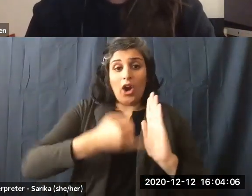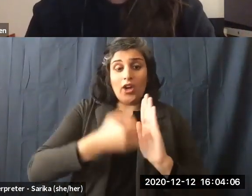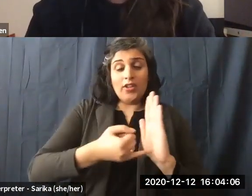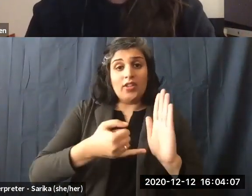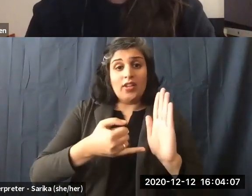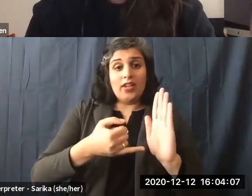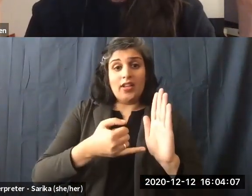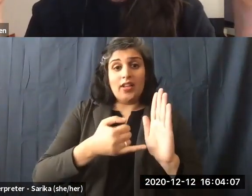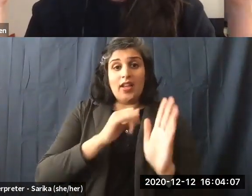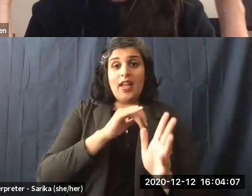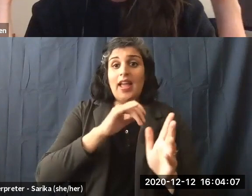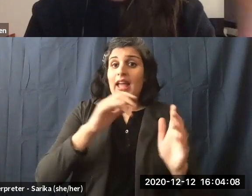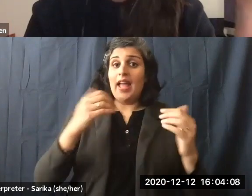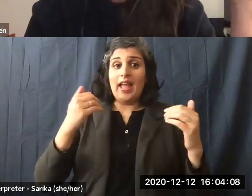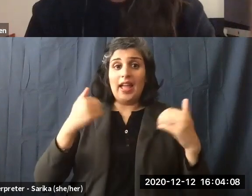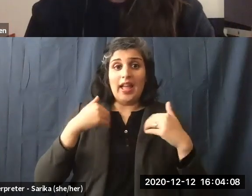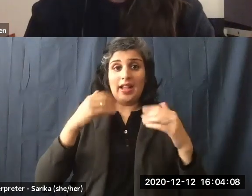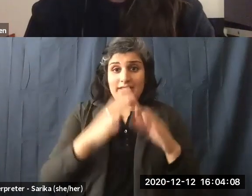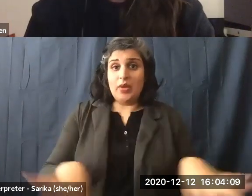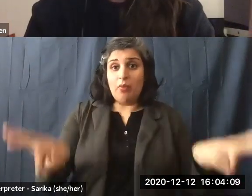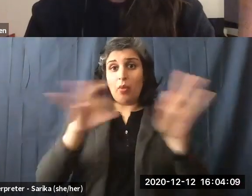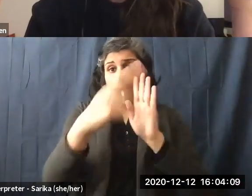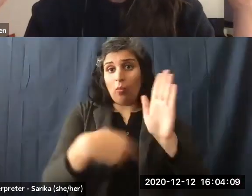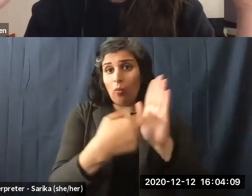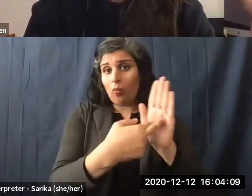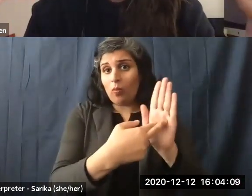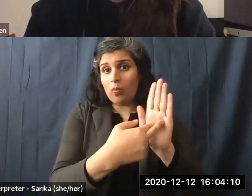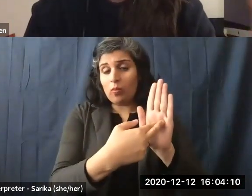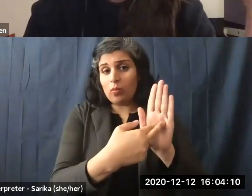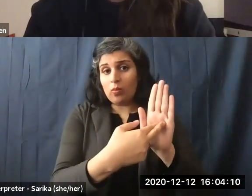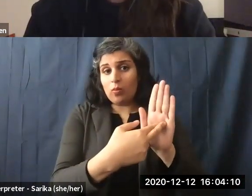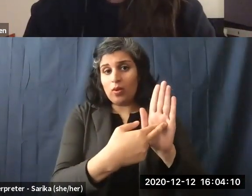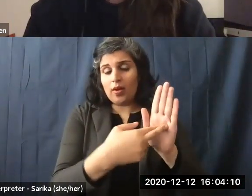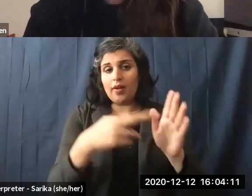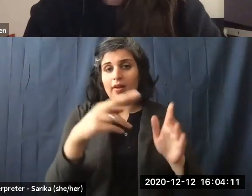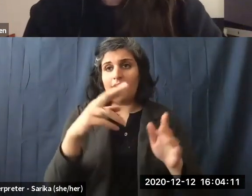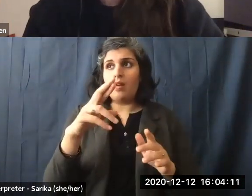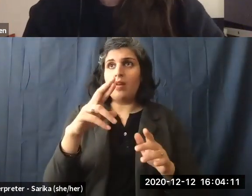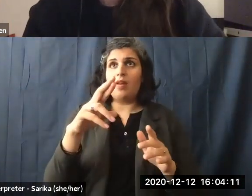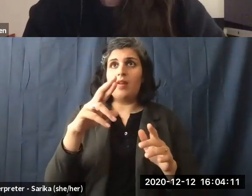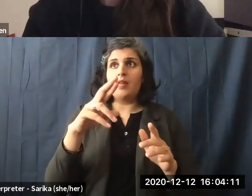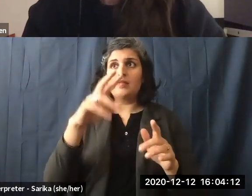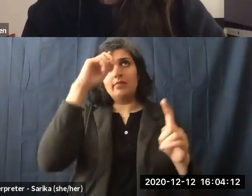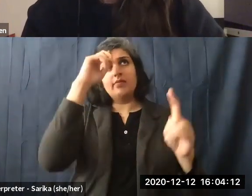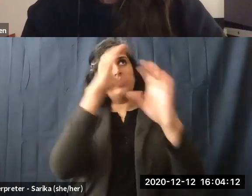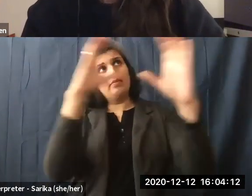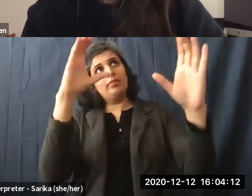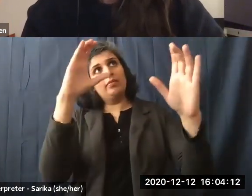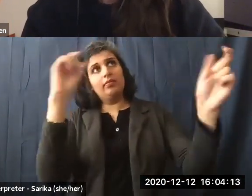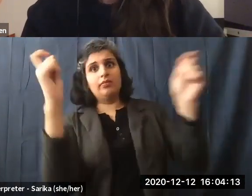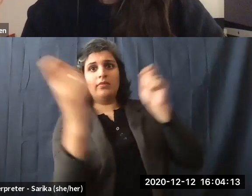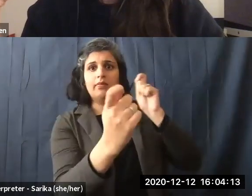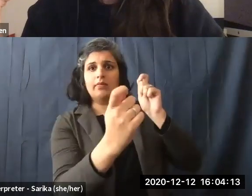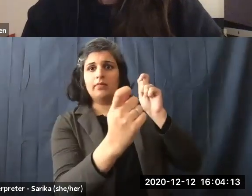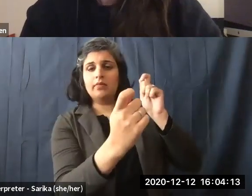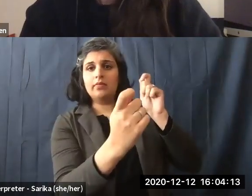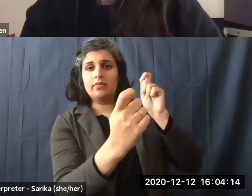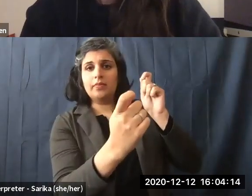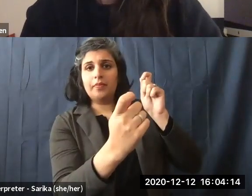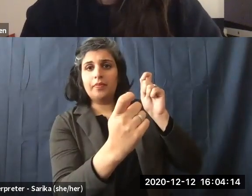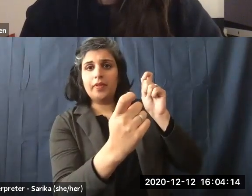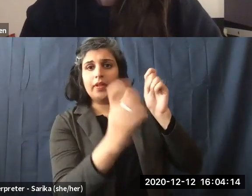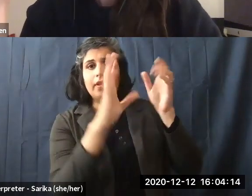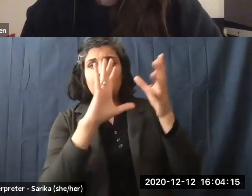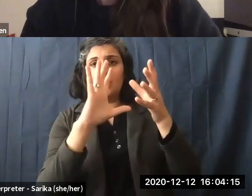has a role in, in reshaping or not, you know, kind of has a role in, in telling